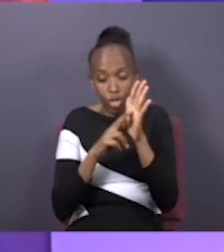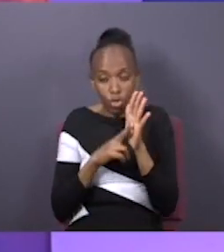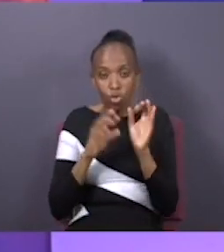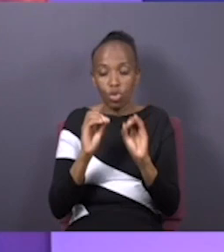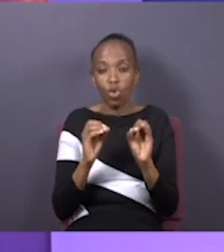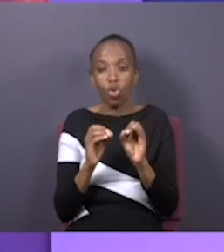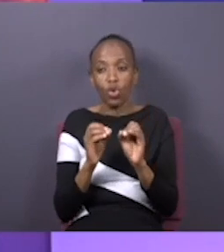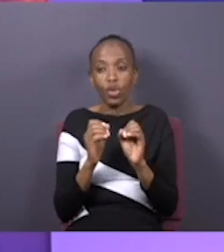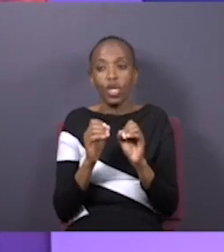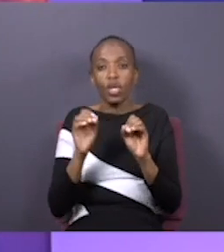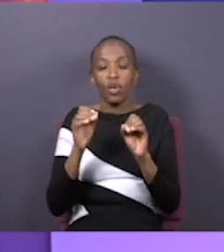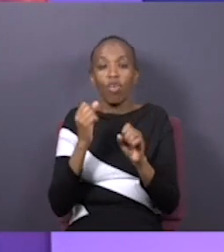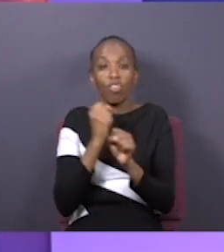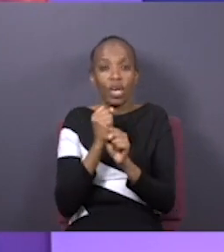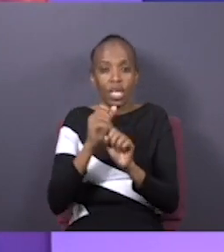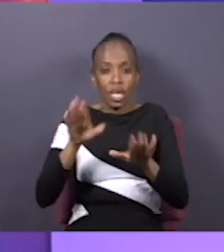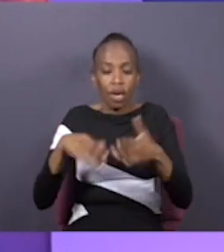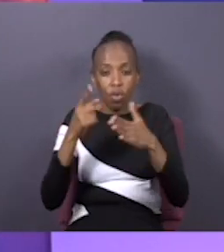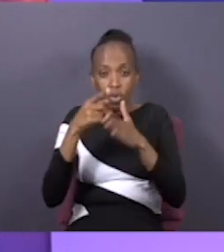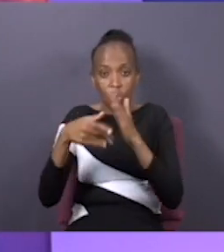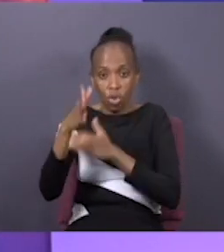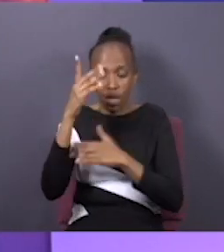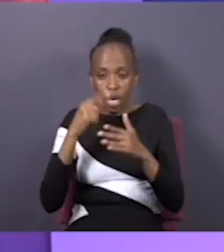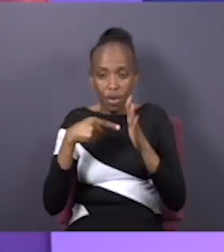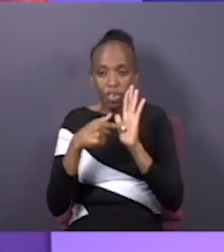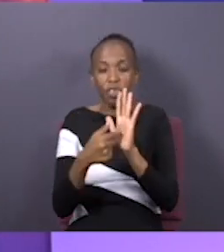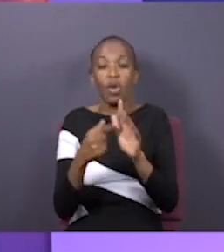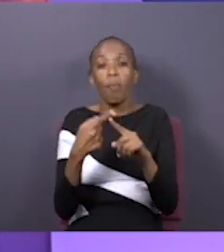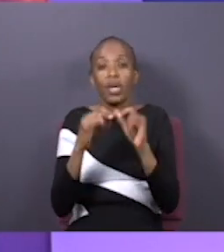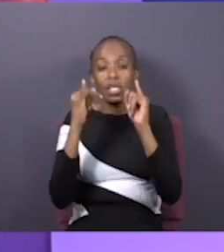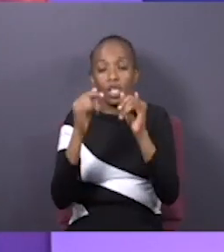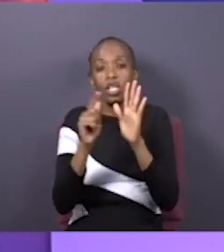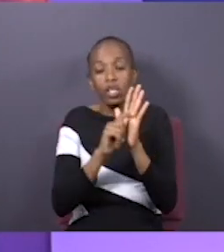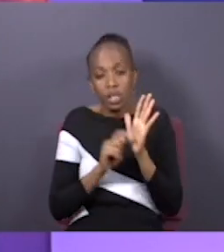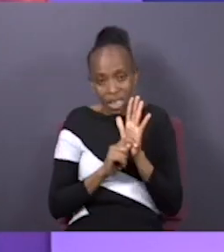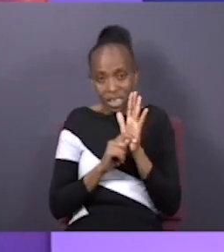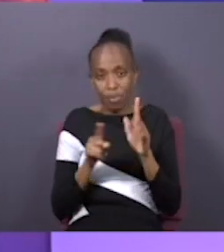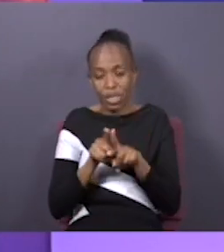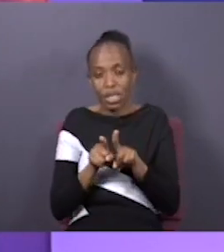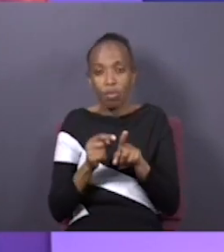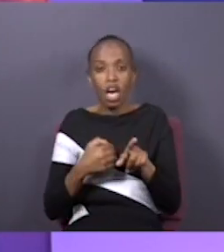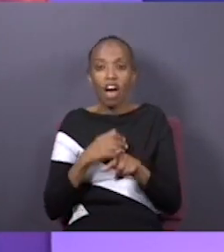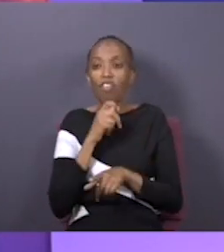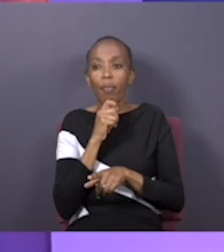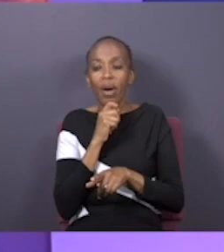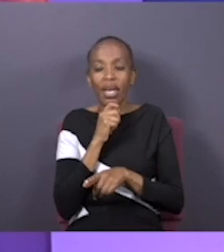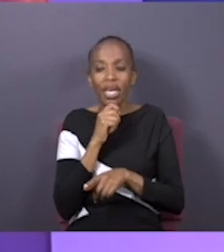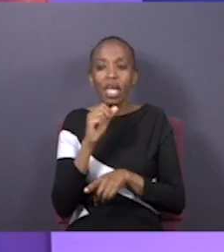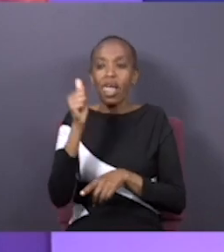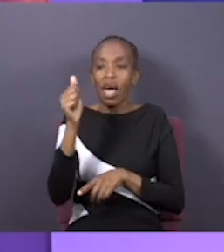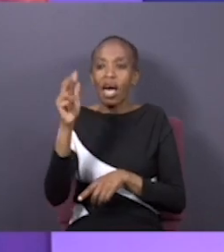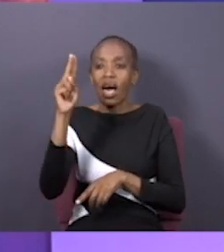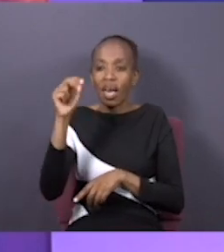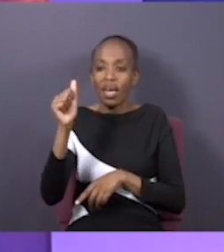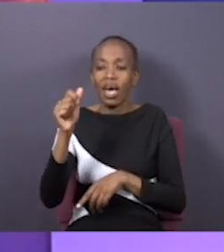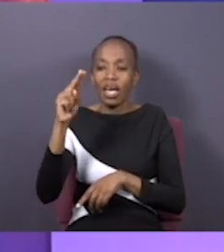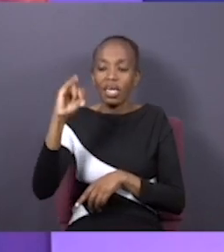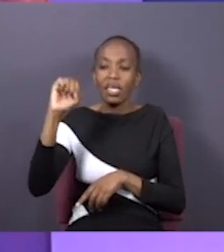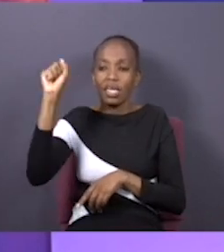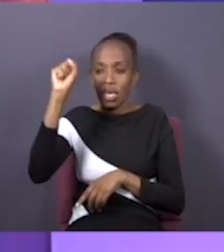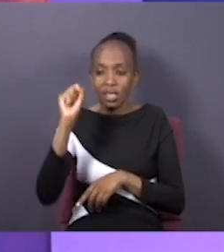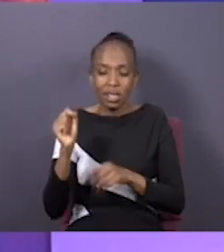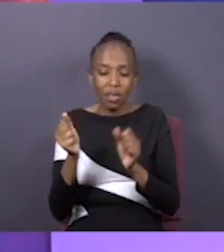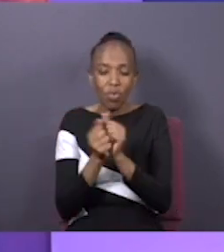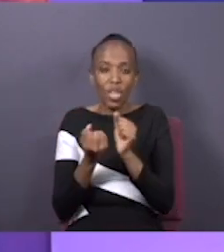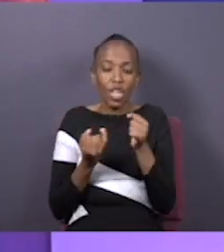right way, the way God had revealed to them. But also in the New Testament, we have a man, Ananias and Sapphira.